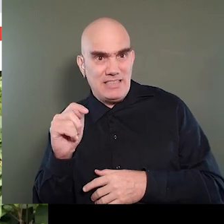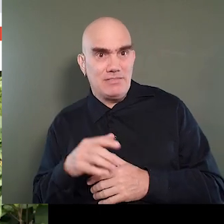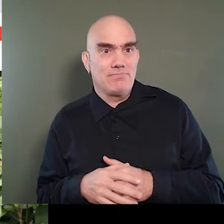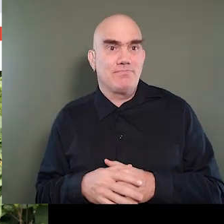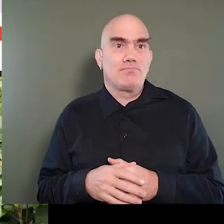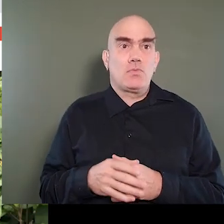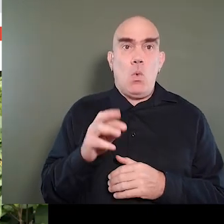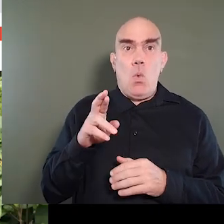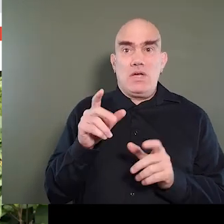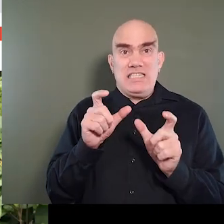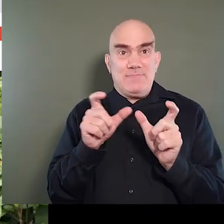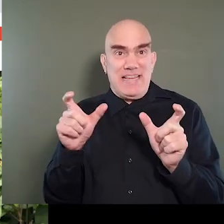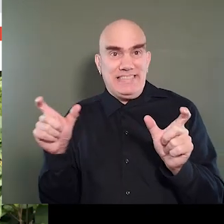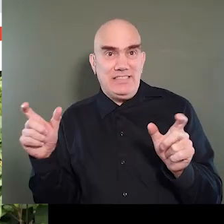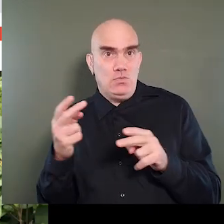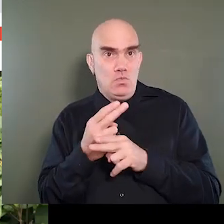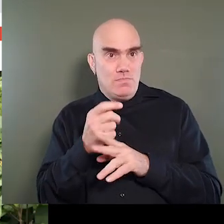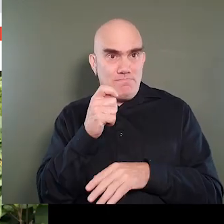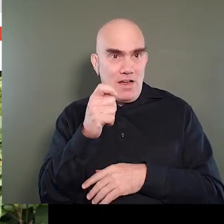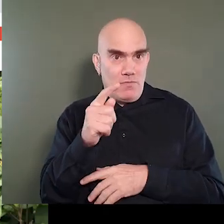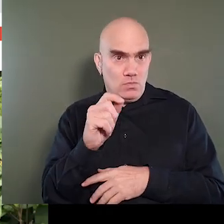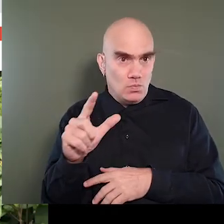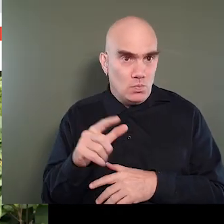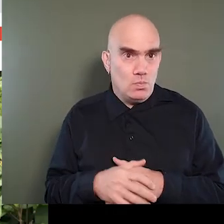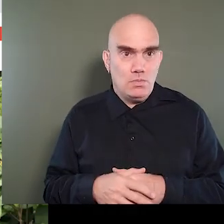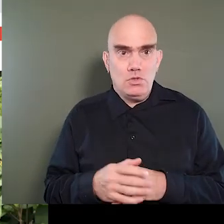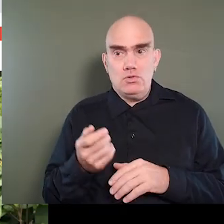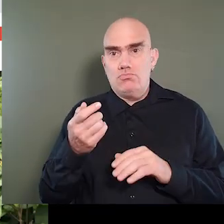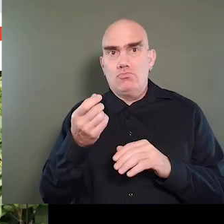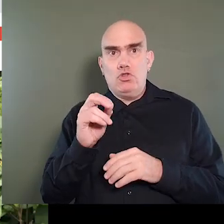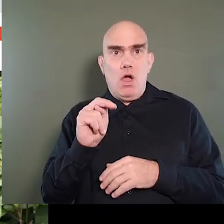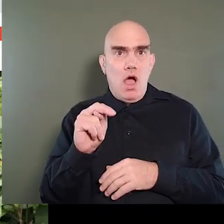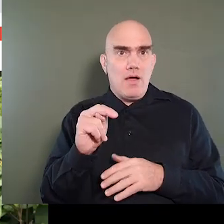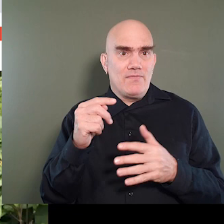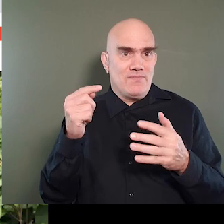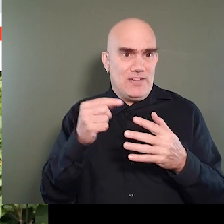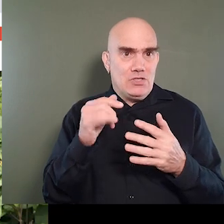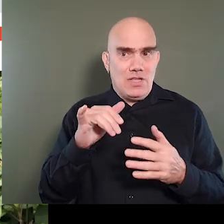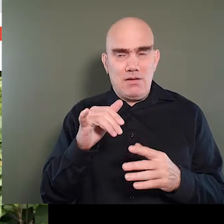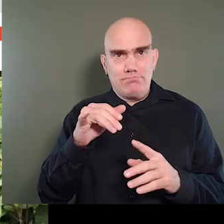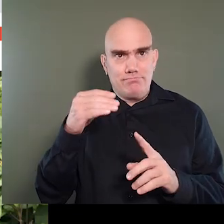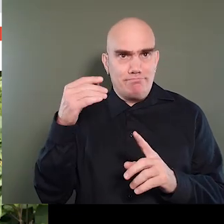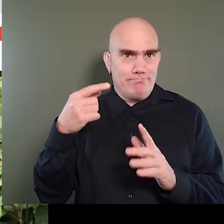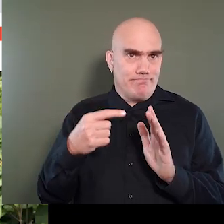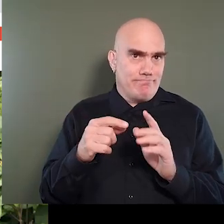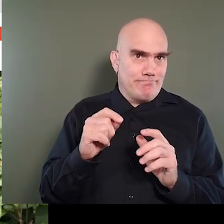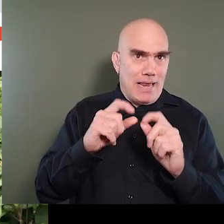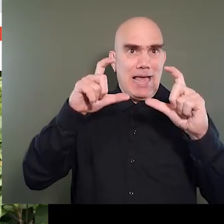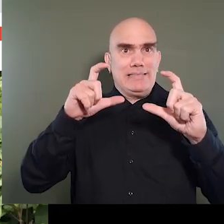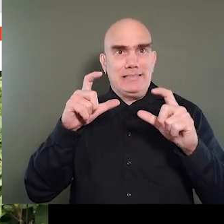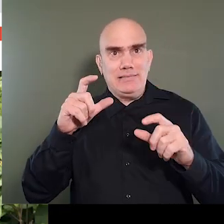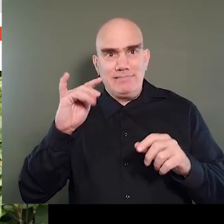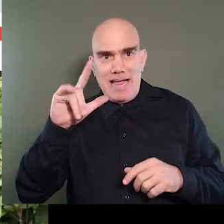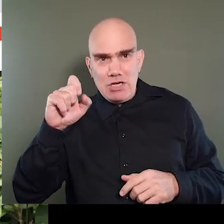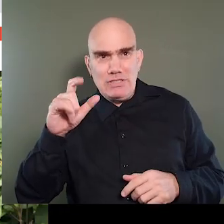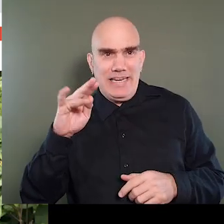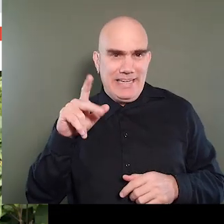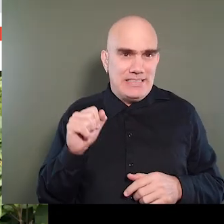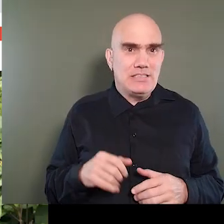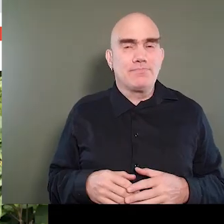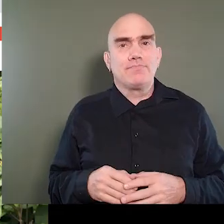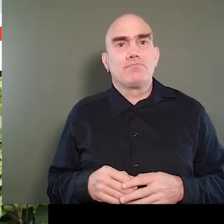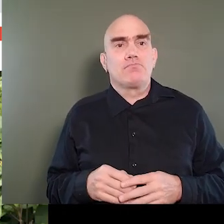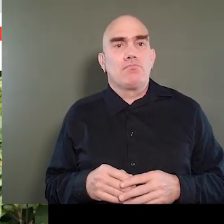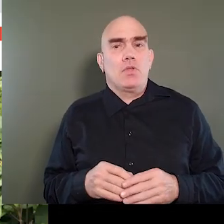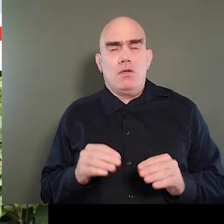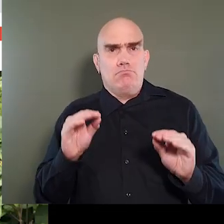the spacing, using a magnifier tool, turning on a feature that highlights the titles and links, aligning the text in a